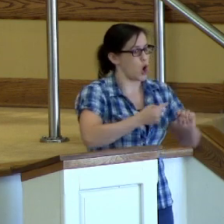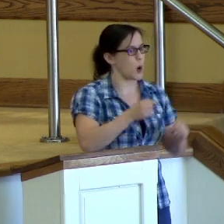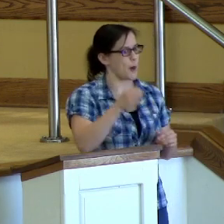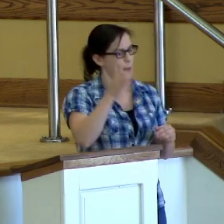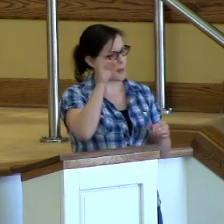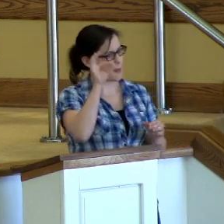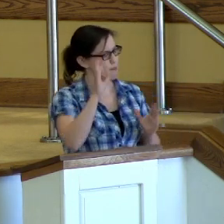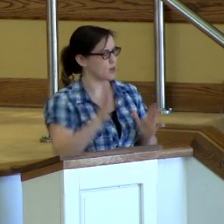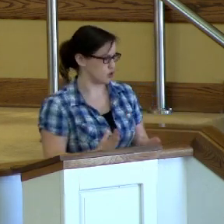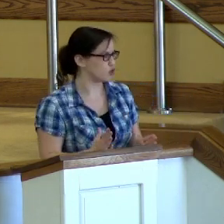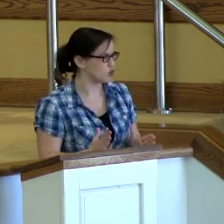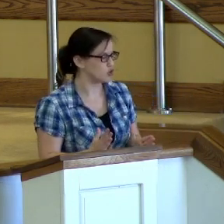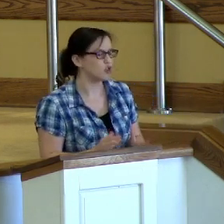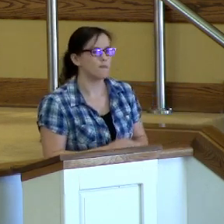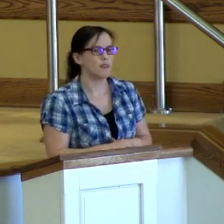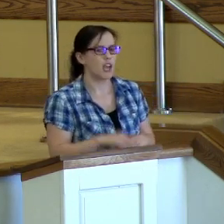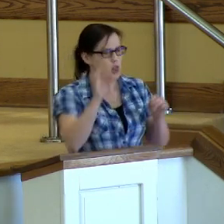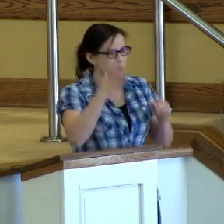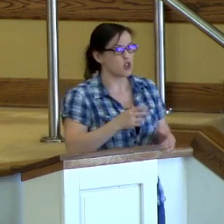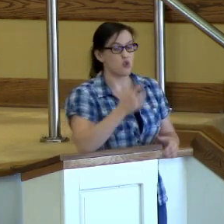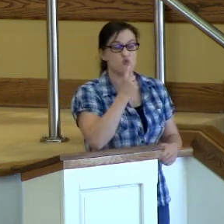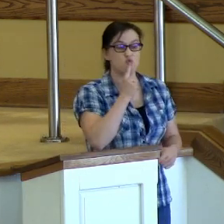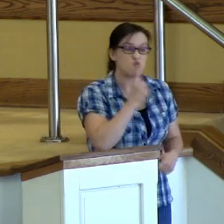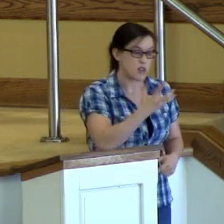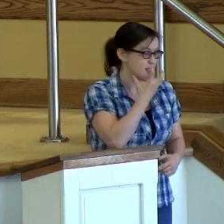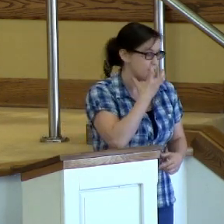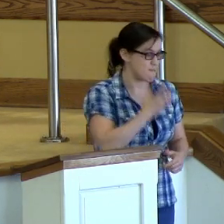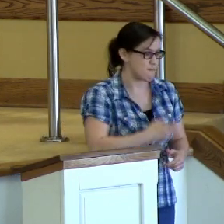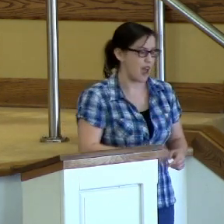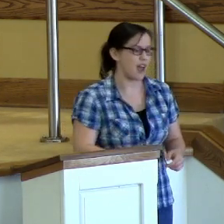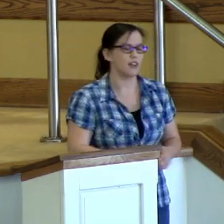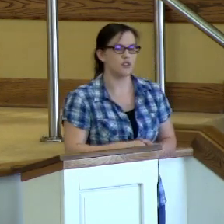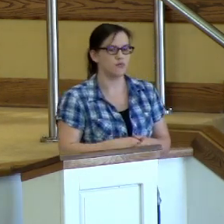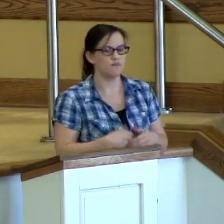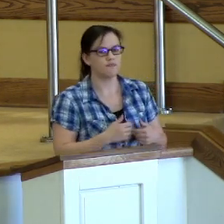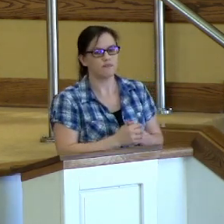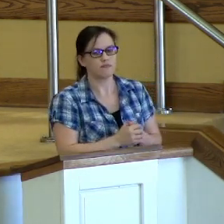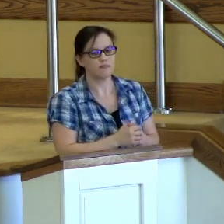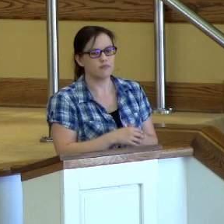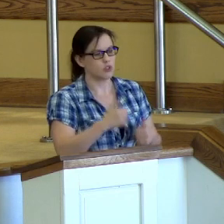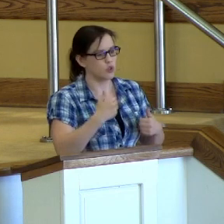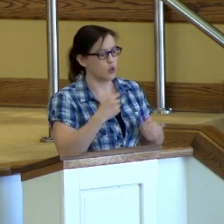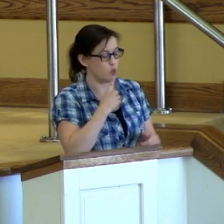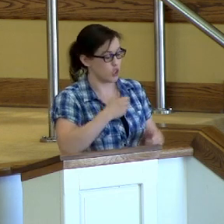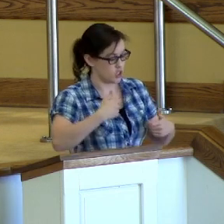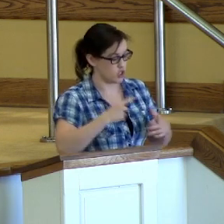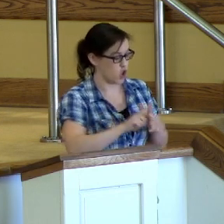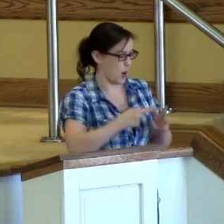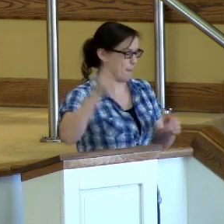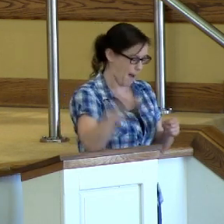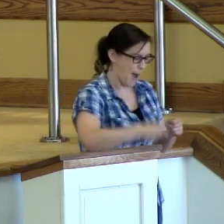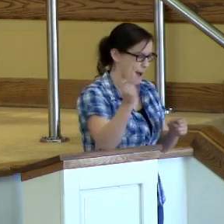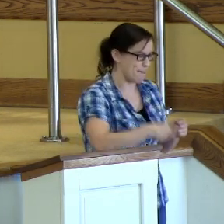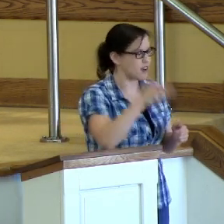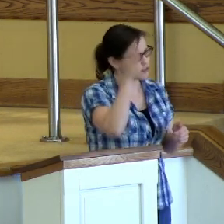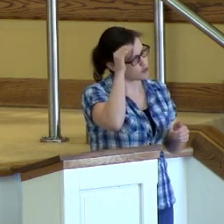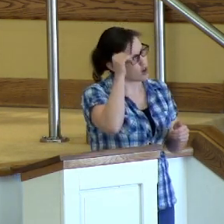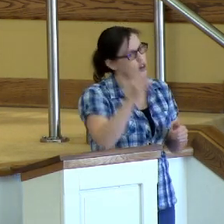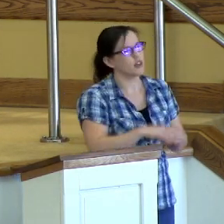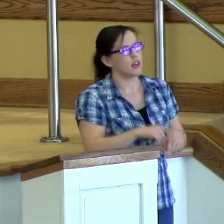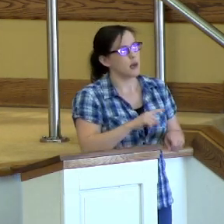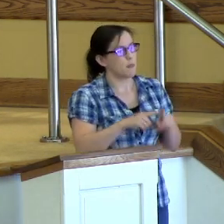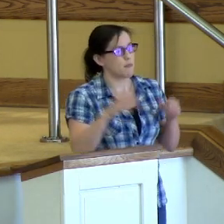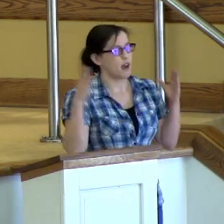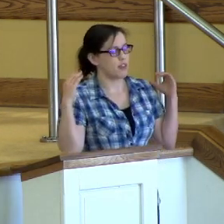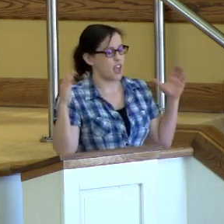angel with the sword. And now it's a narrow way. There's no way to go. No way to go. And the angel of the Lord went further and stood